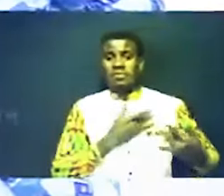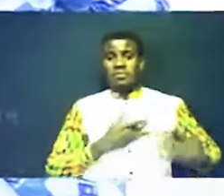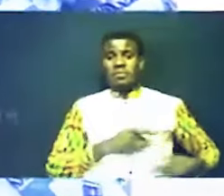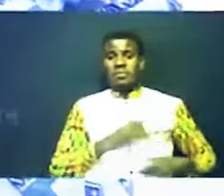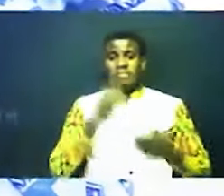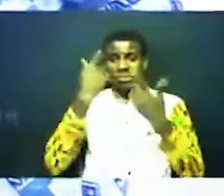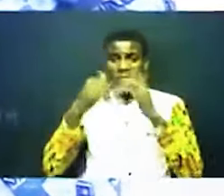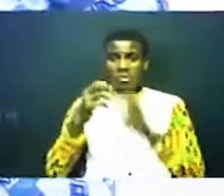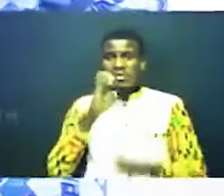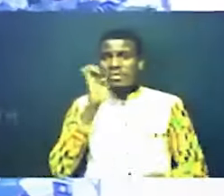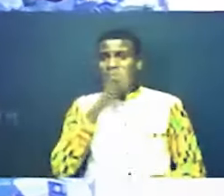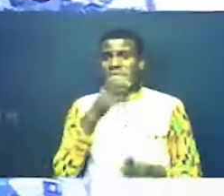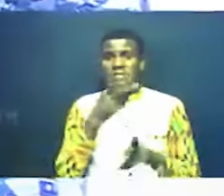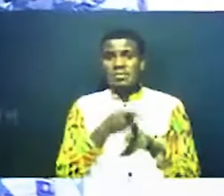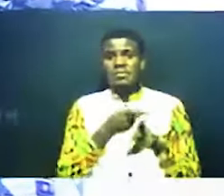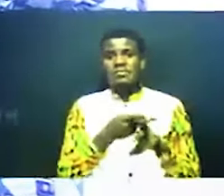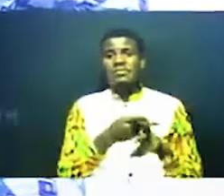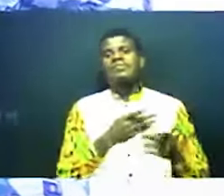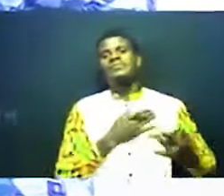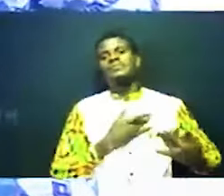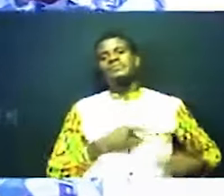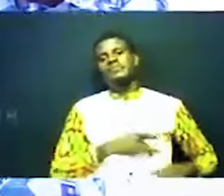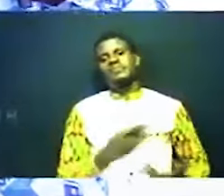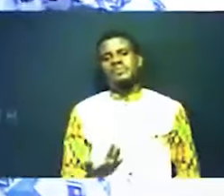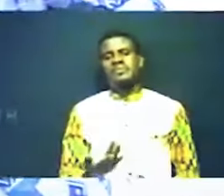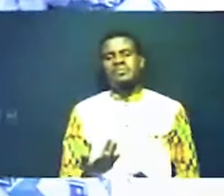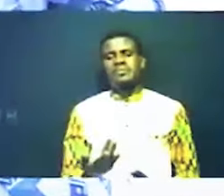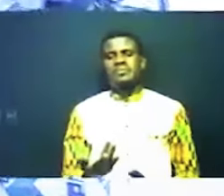is stored in the heart and what the person is turning